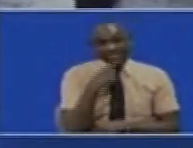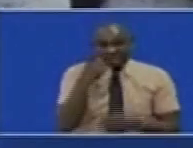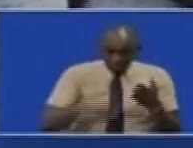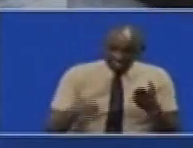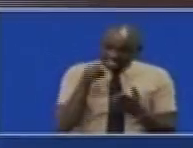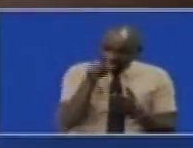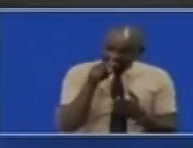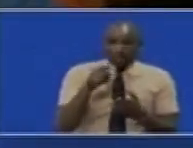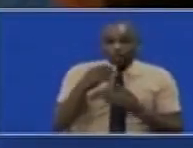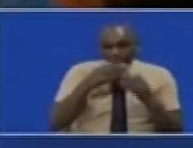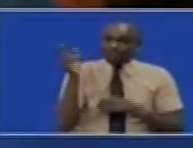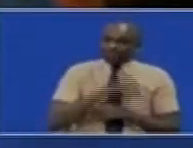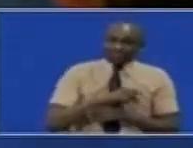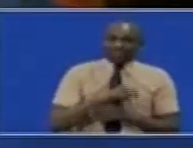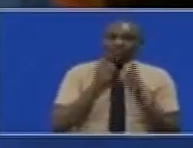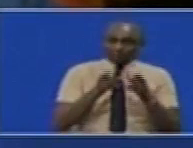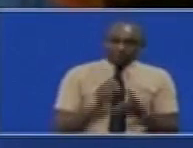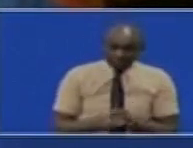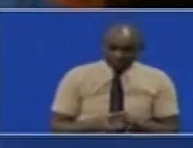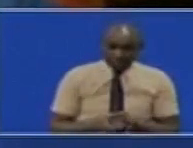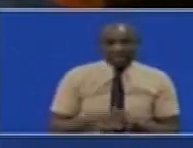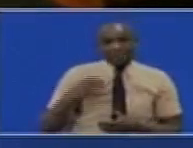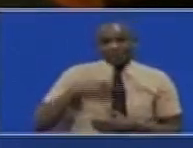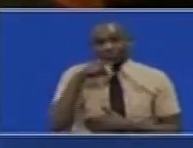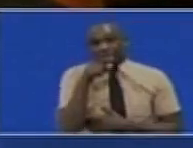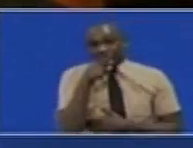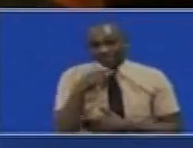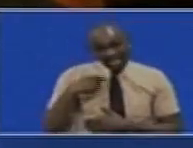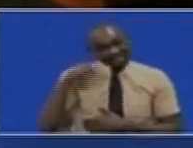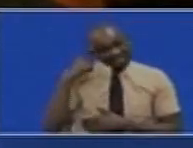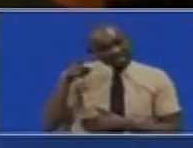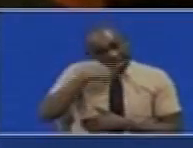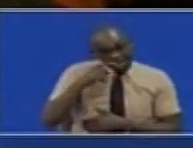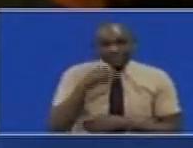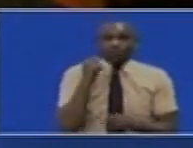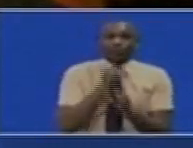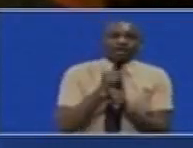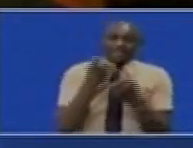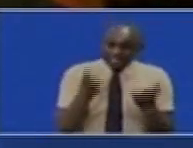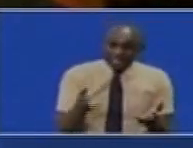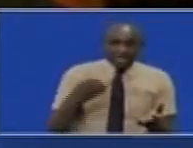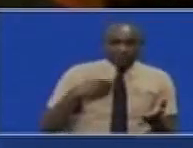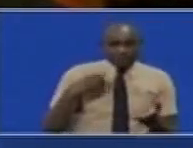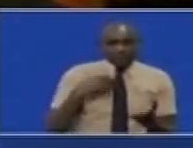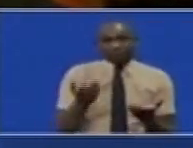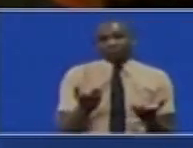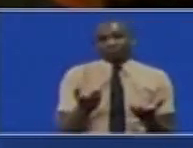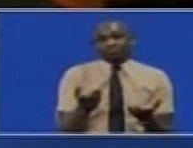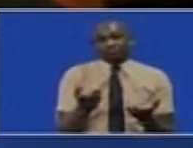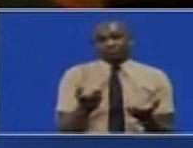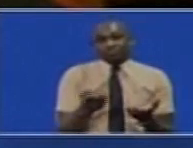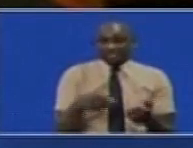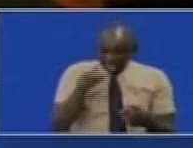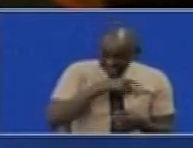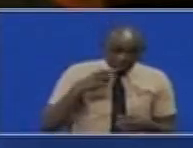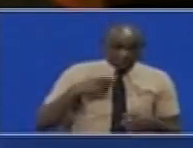premature conclusions. Watu kama sisi ndio wenye kura. Na sisi ndio tunaweka mtu kwa kazi, ndio tunamfuta sisi. Kwa kuwa sisi